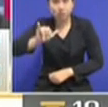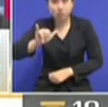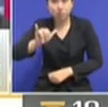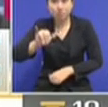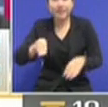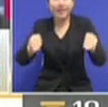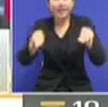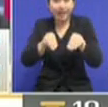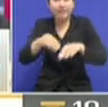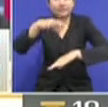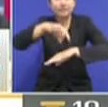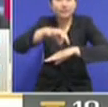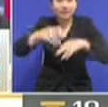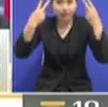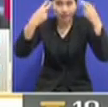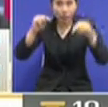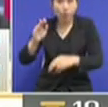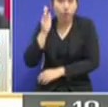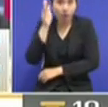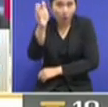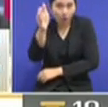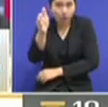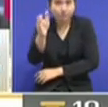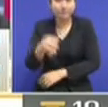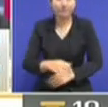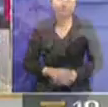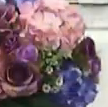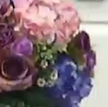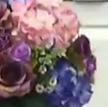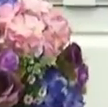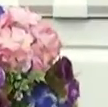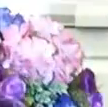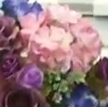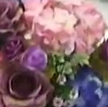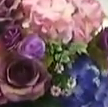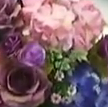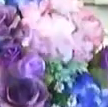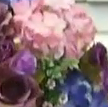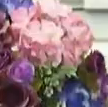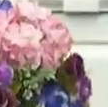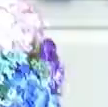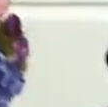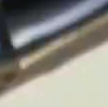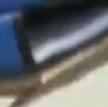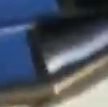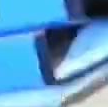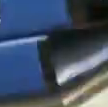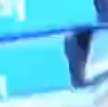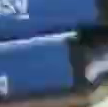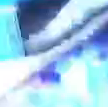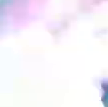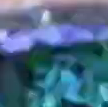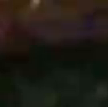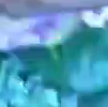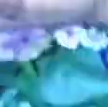Thailand on the springboard to become a country with high technology in